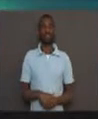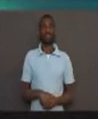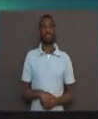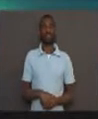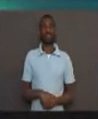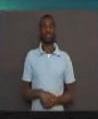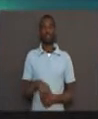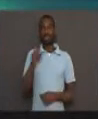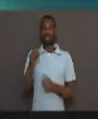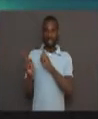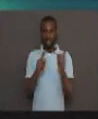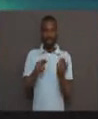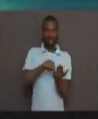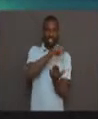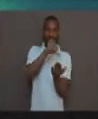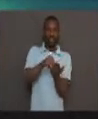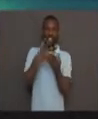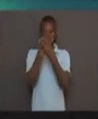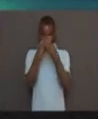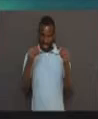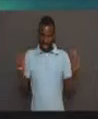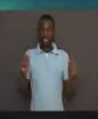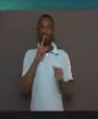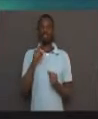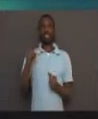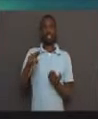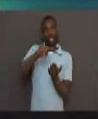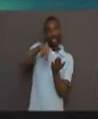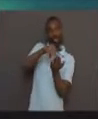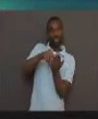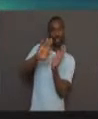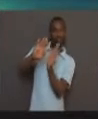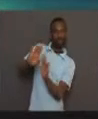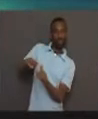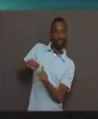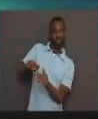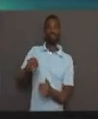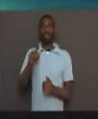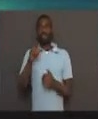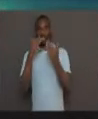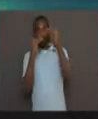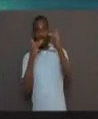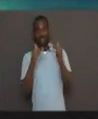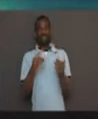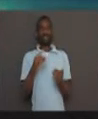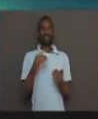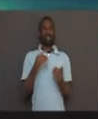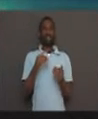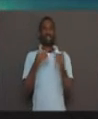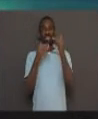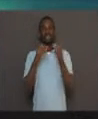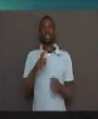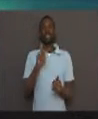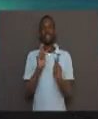nuclear decay, it leaves the nucleus with a certain amount of